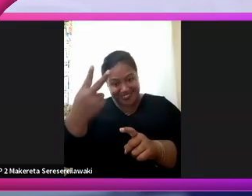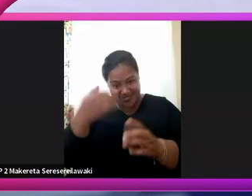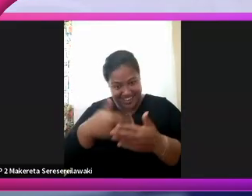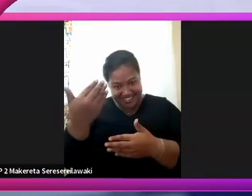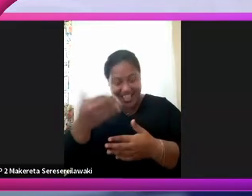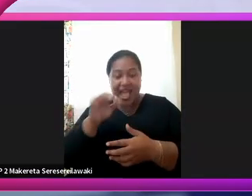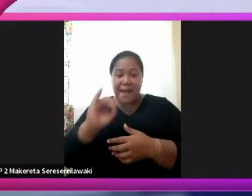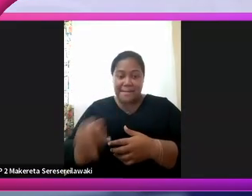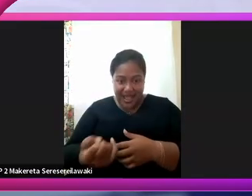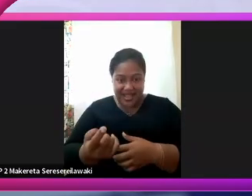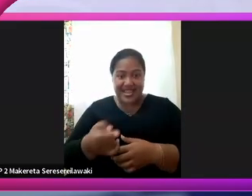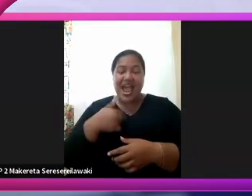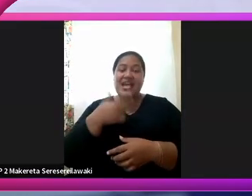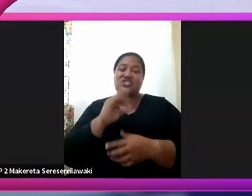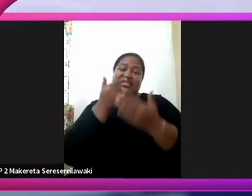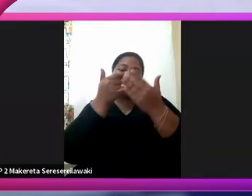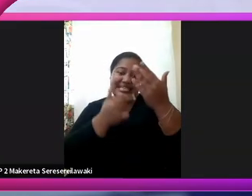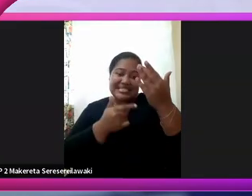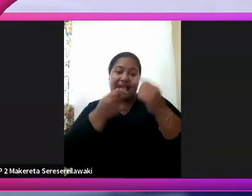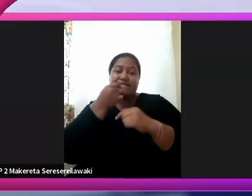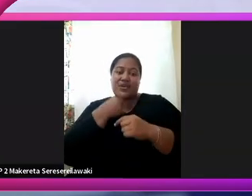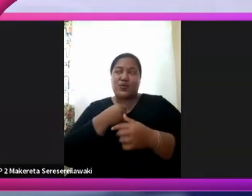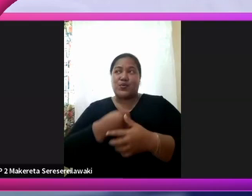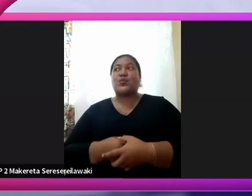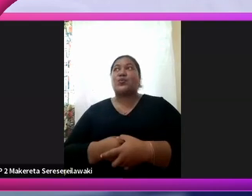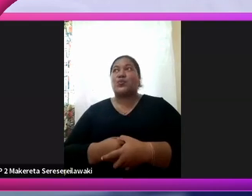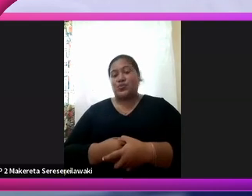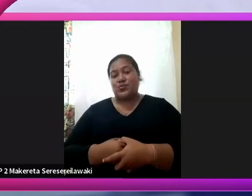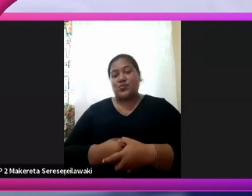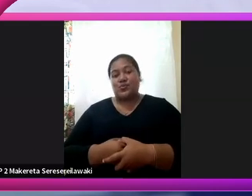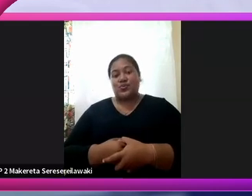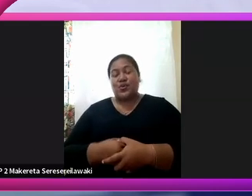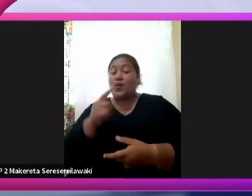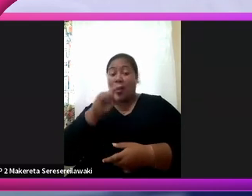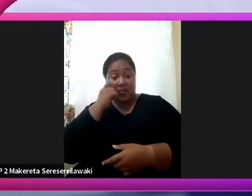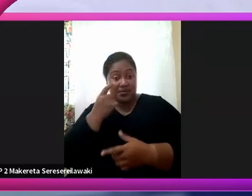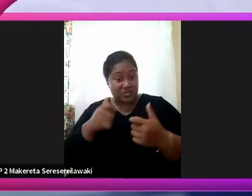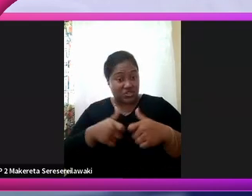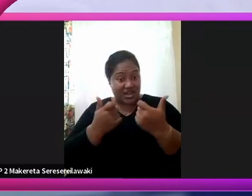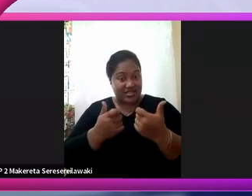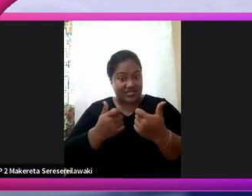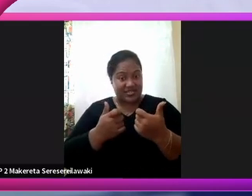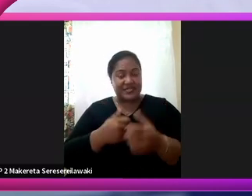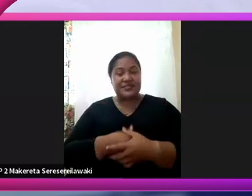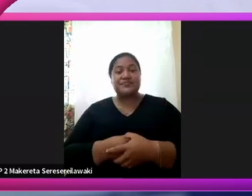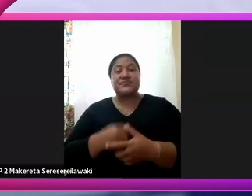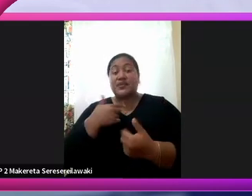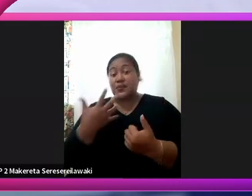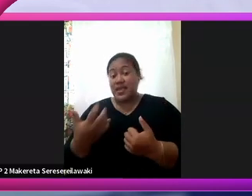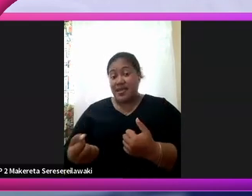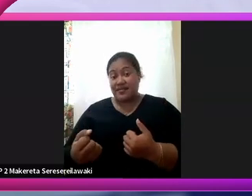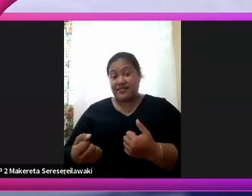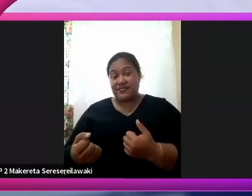just list a few that what will be the challenges that we face.